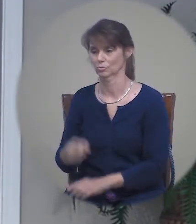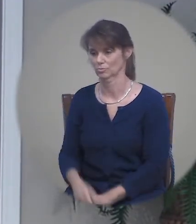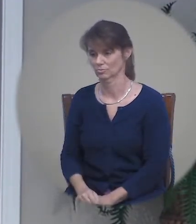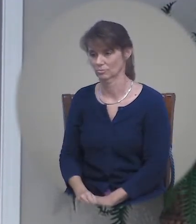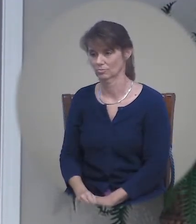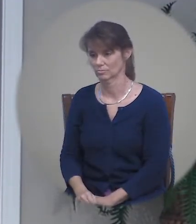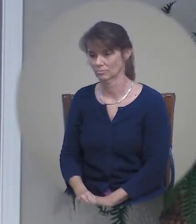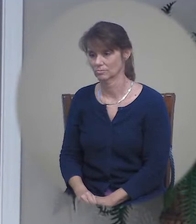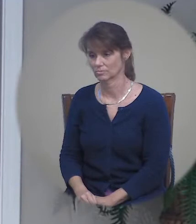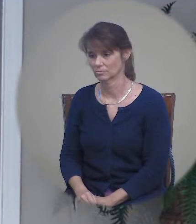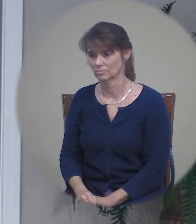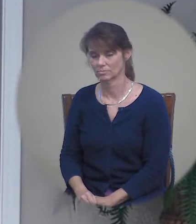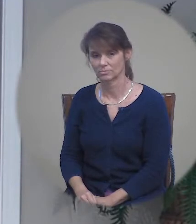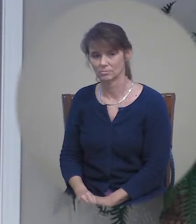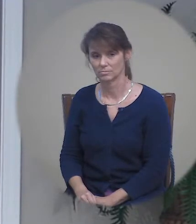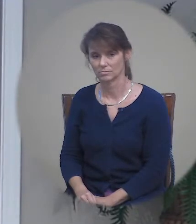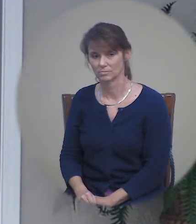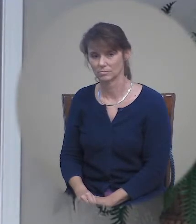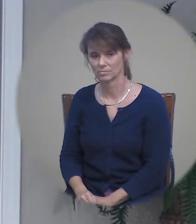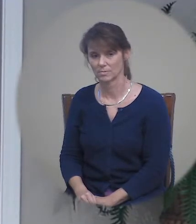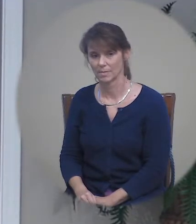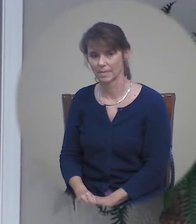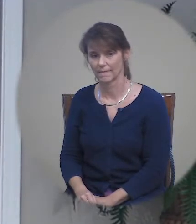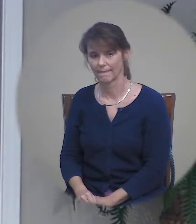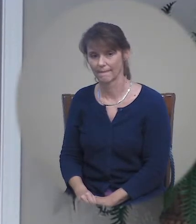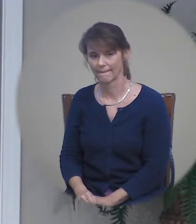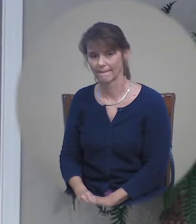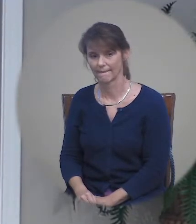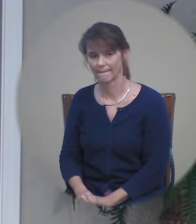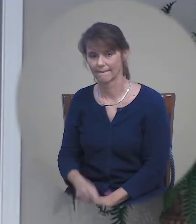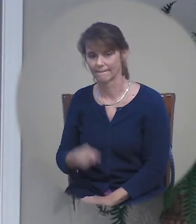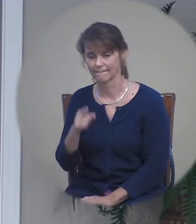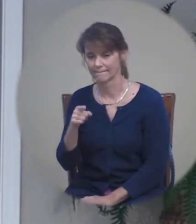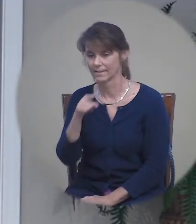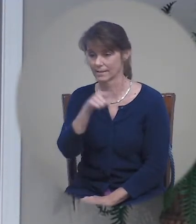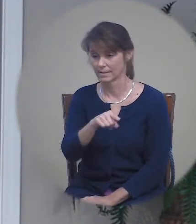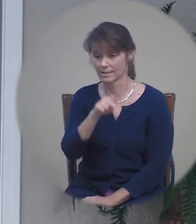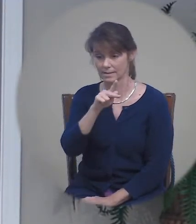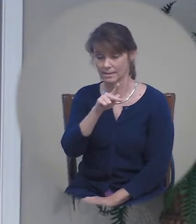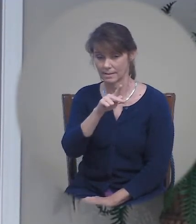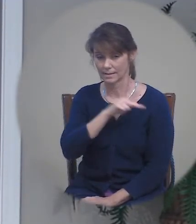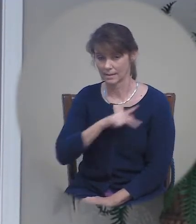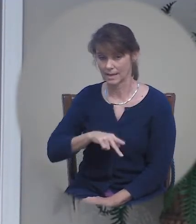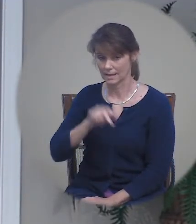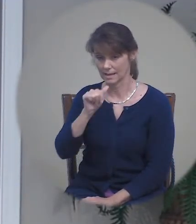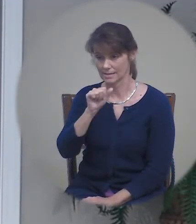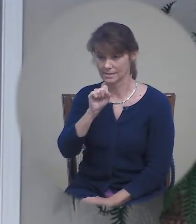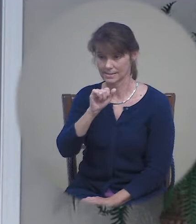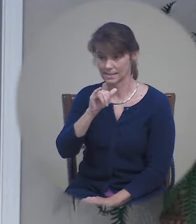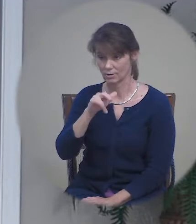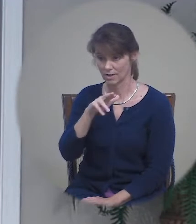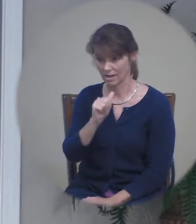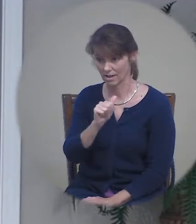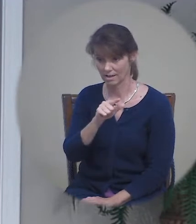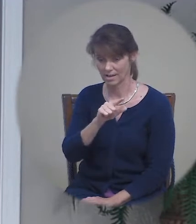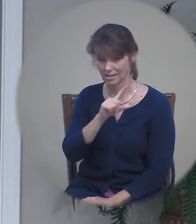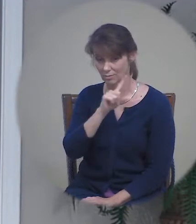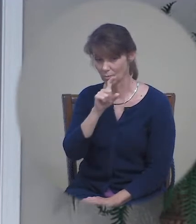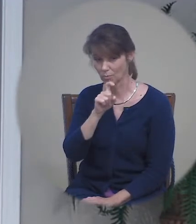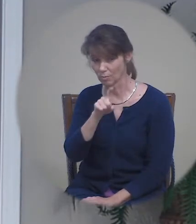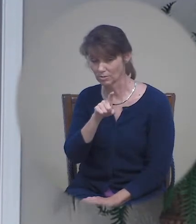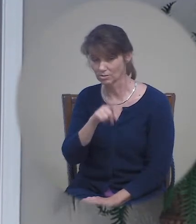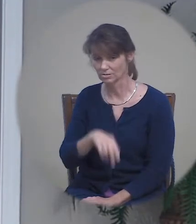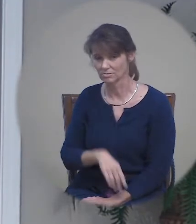first speech of the king of Assyria, his emissary. And he asked this question, what is